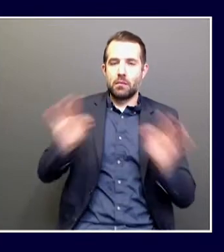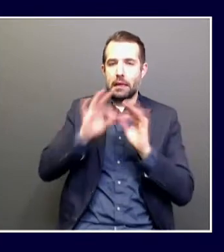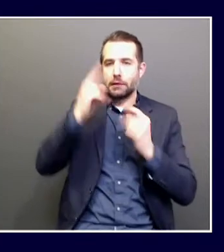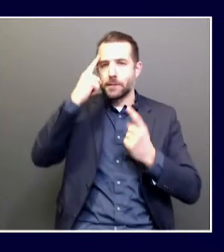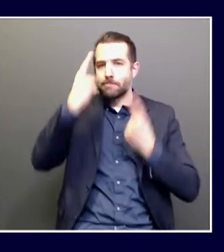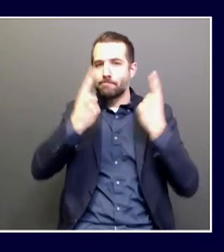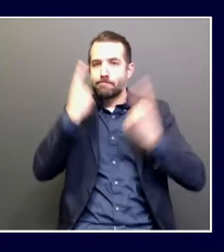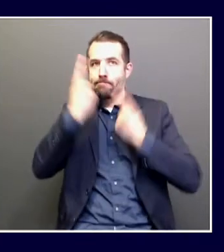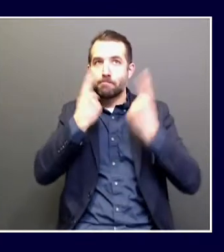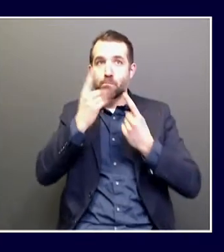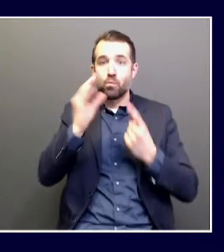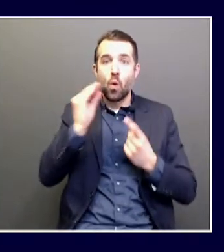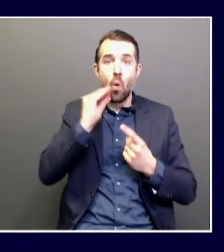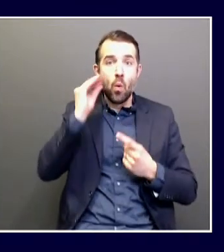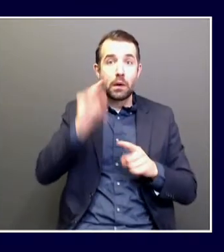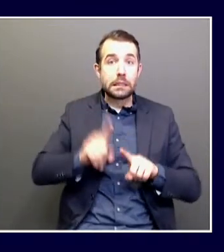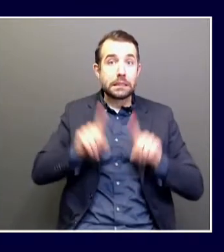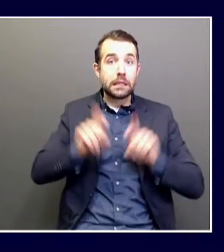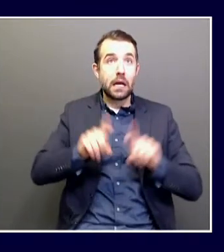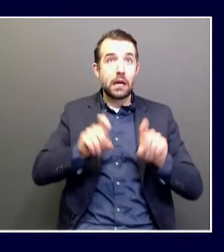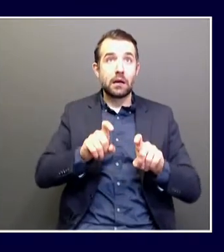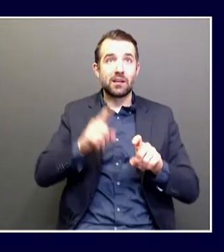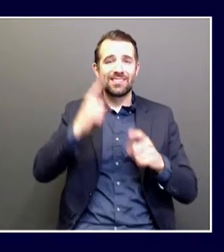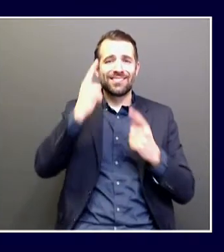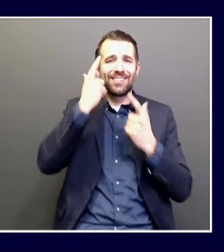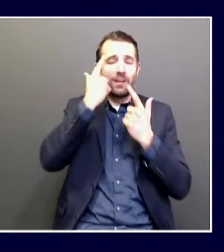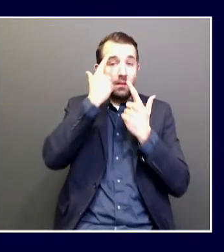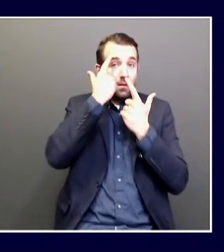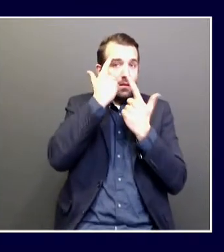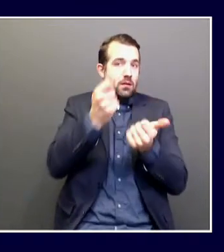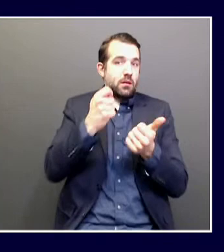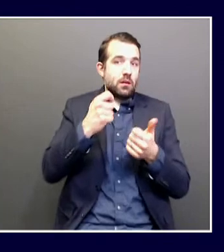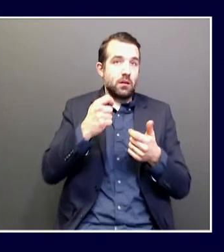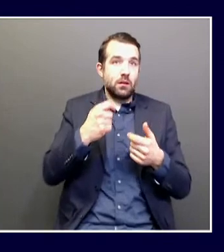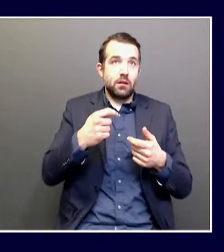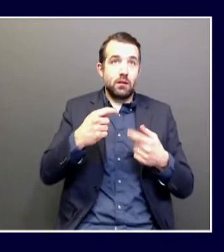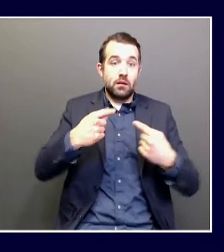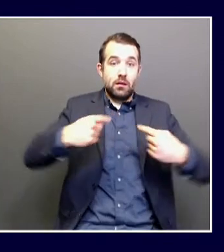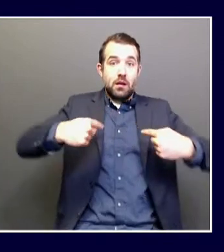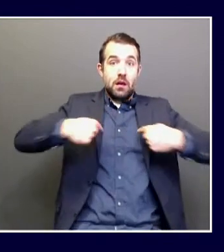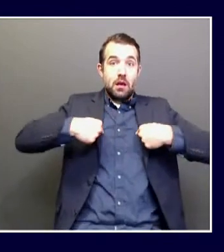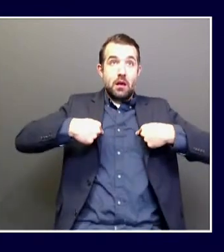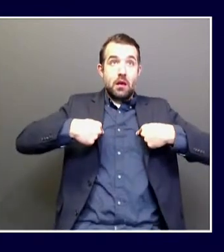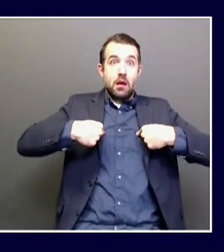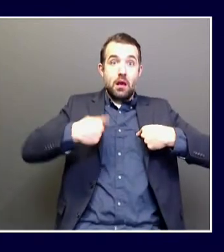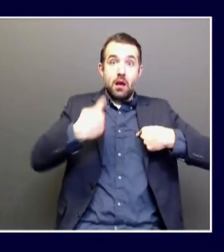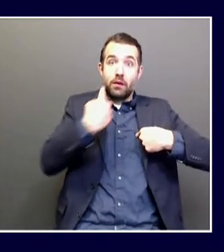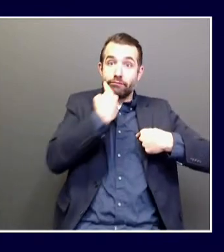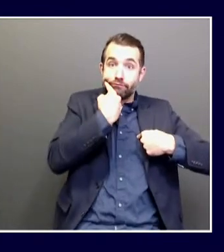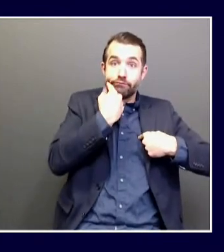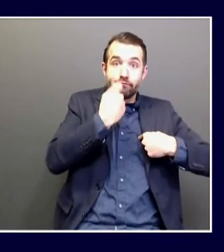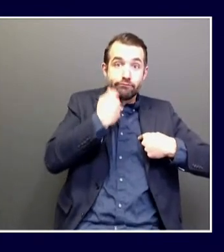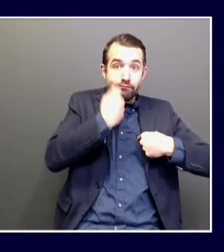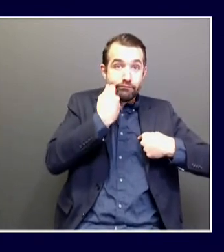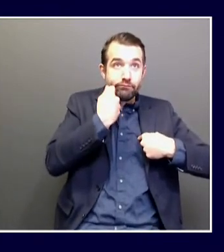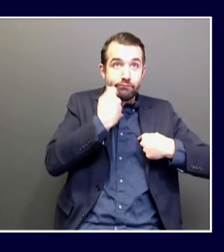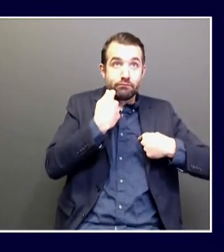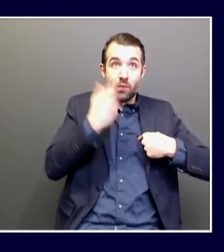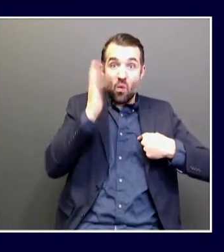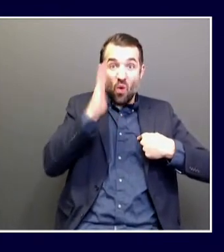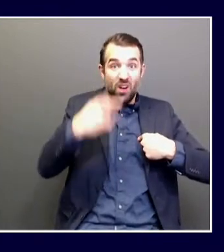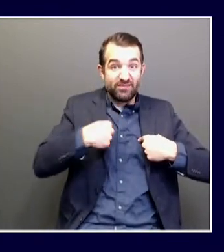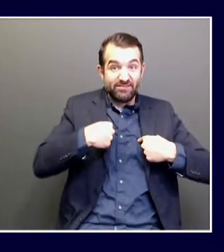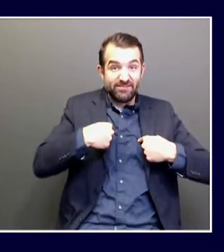where you swab. If it were me, I would swab in the back of the throat, not in the nose. Even if that contradicts what